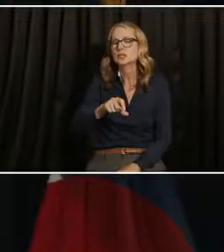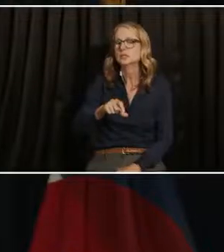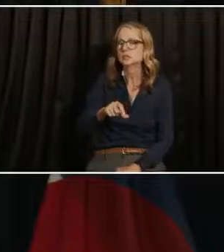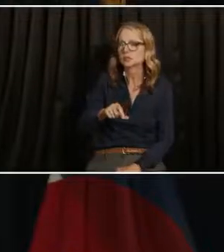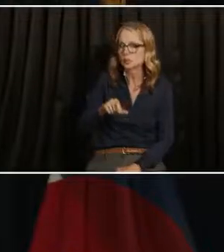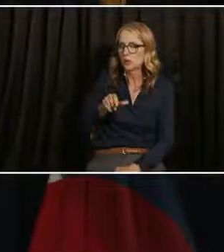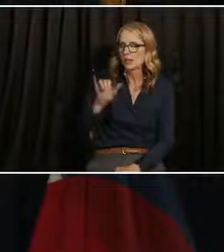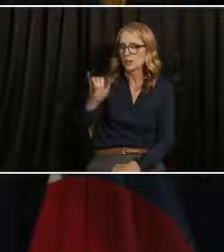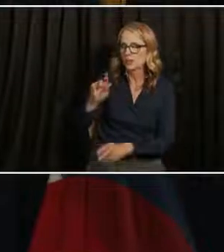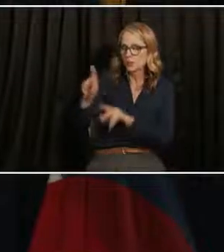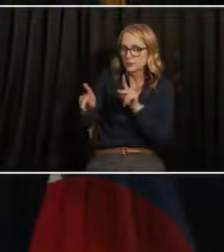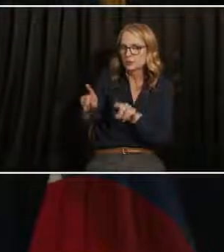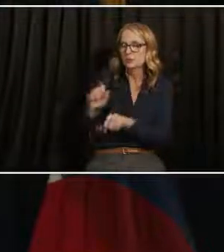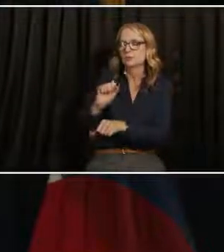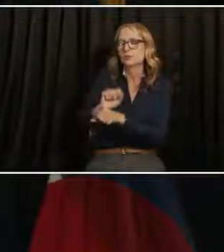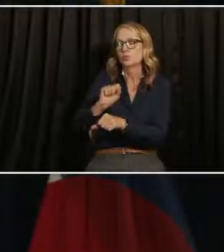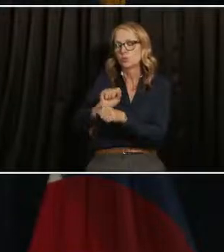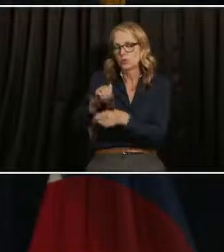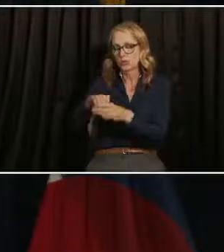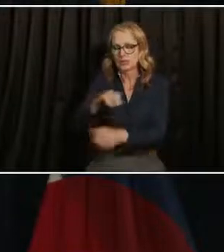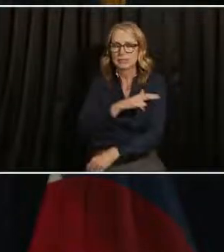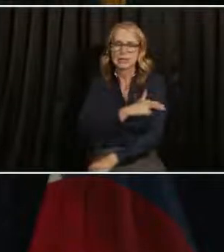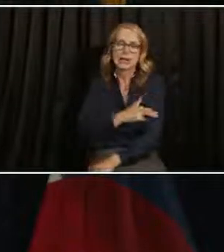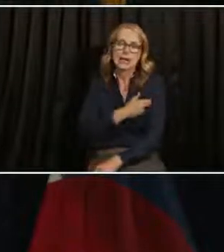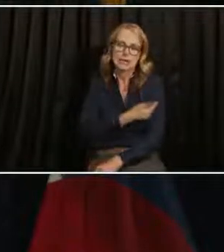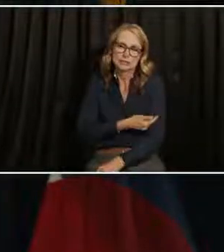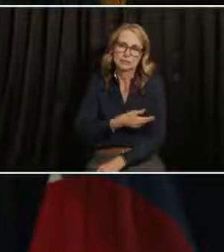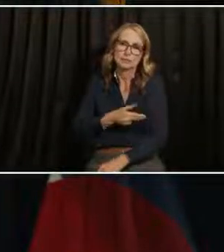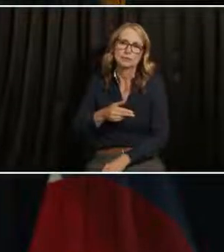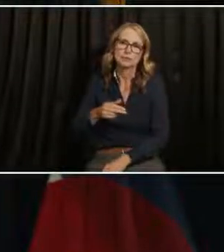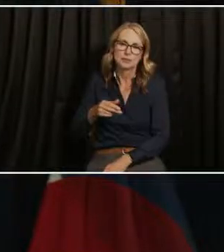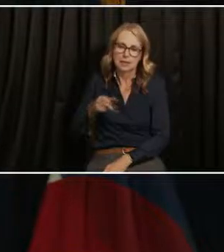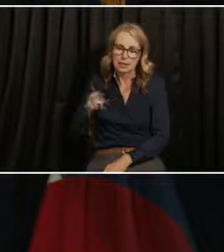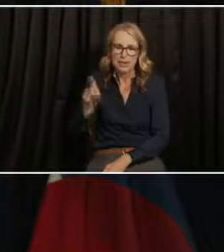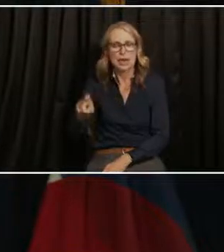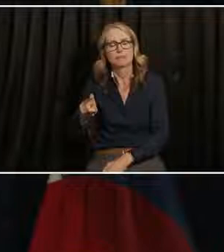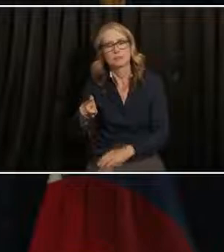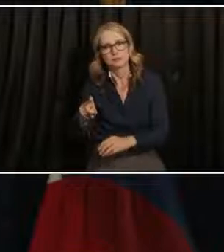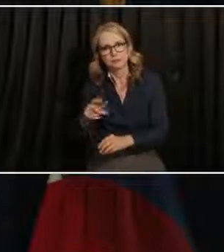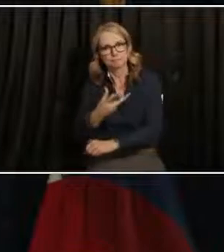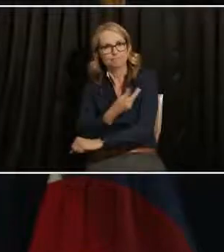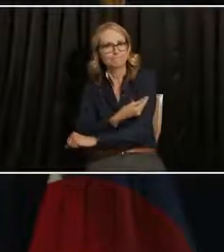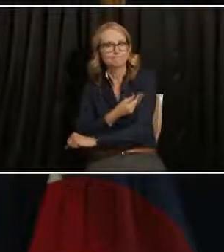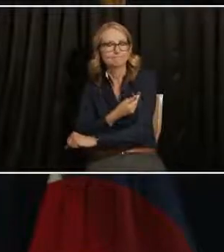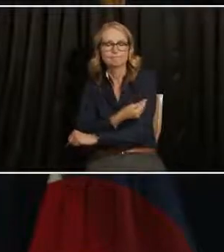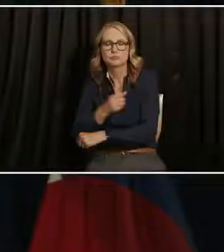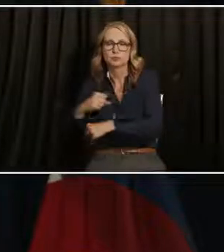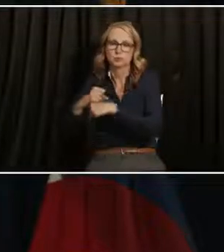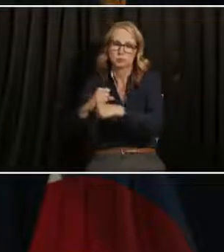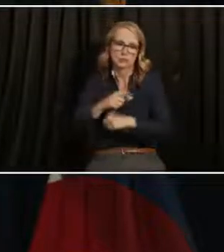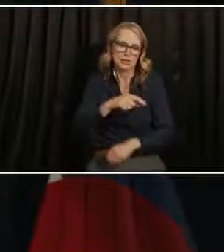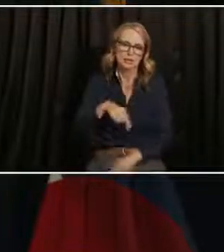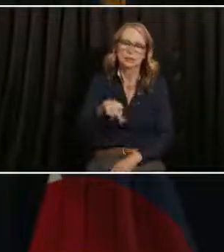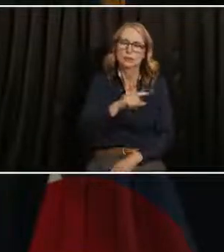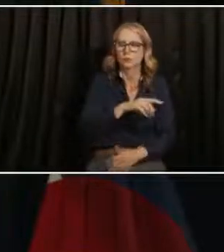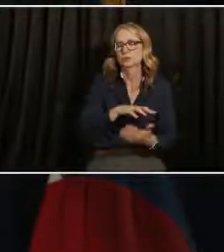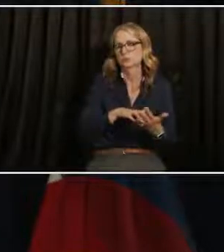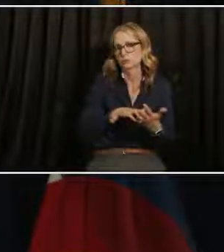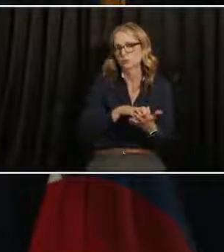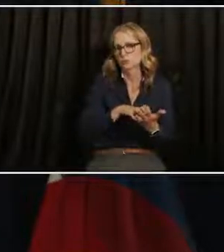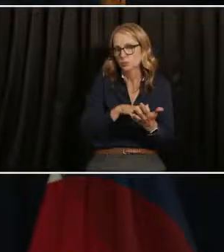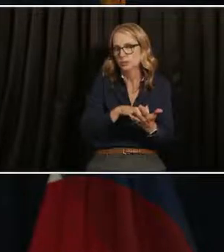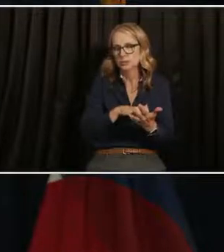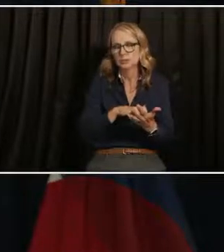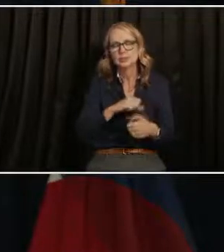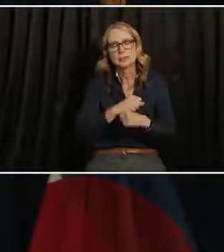folks have with you. And the last thing we want is those who are already medically vulnerable and have to be admitted to hospital for another reason have an additional risk of